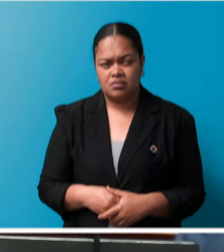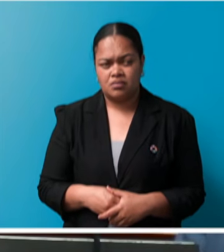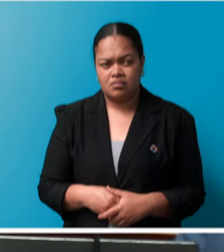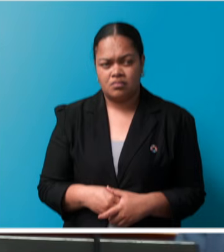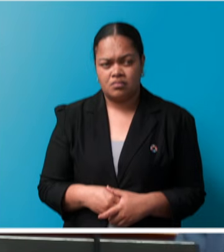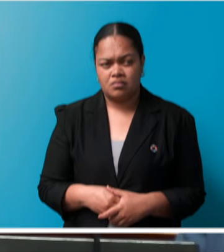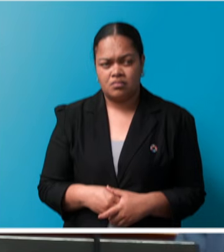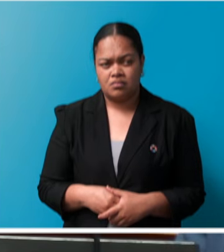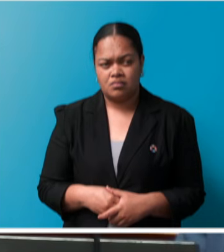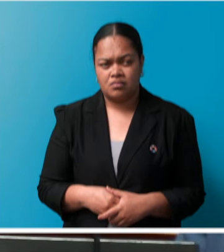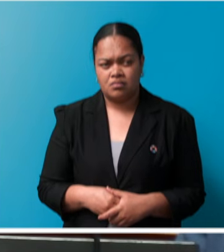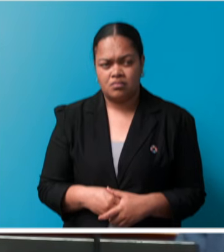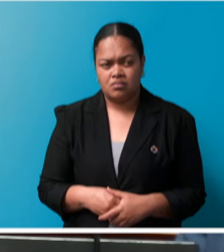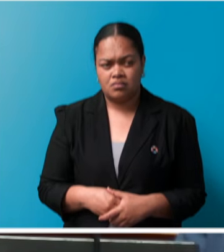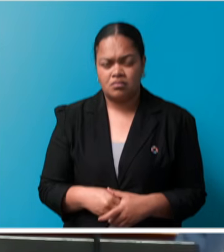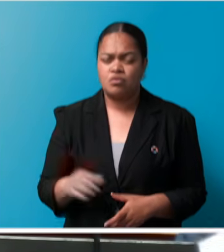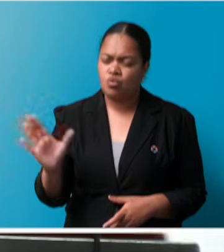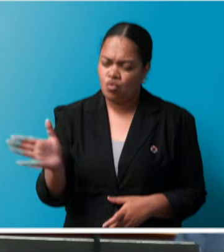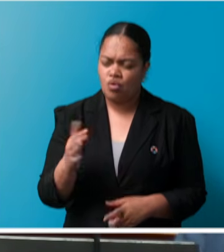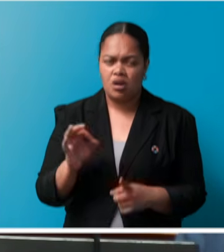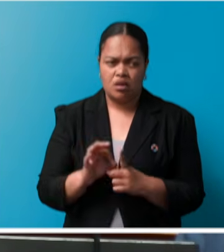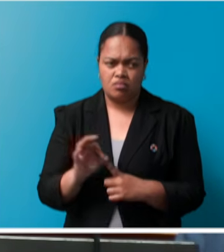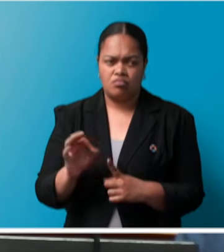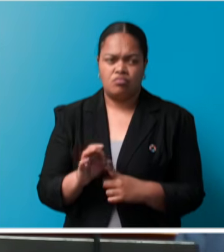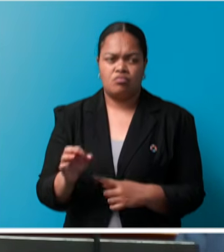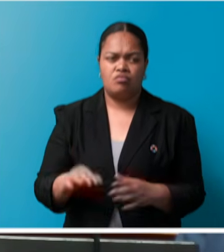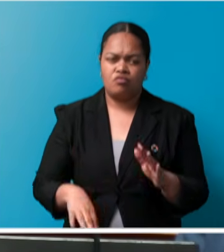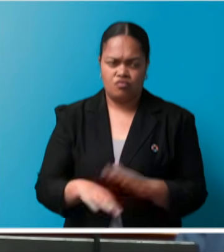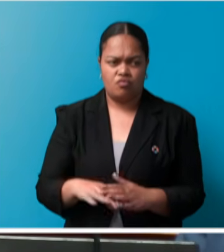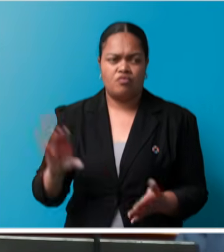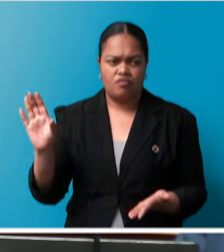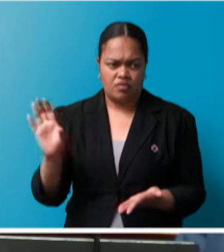will all be improved and given a full funding.